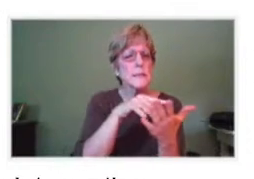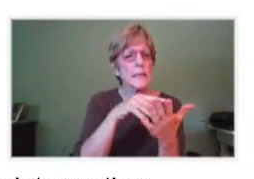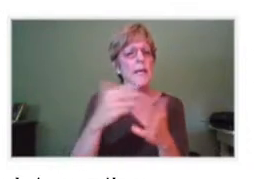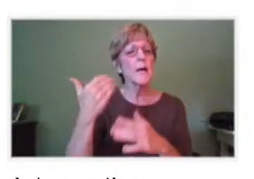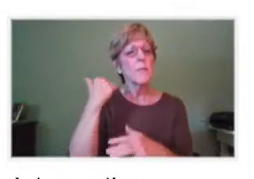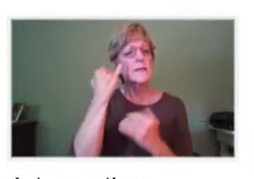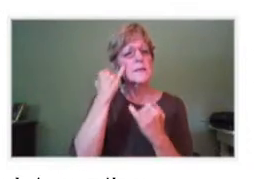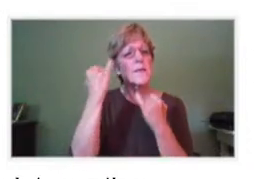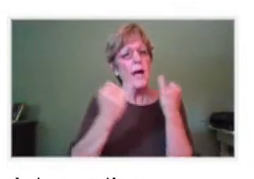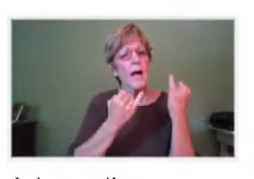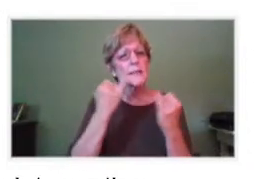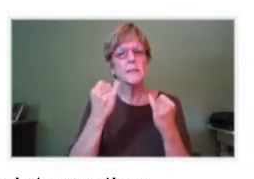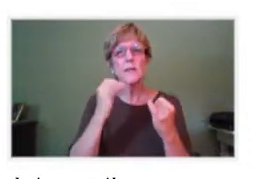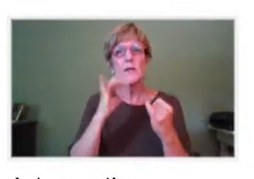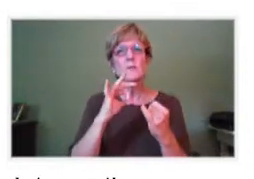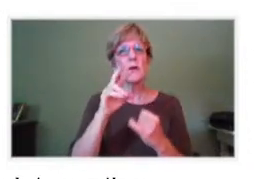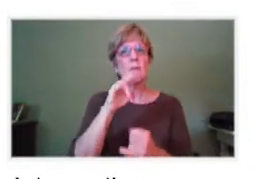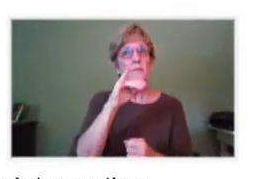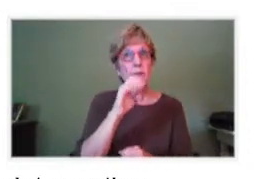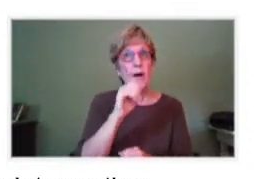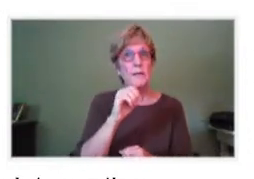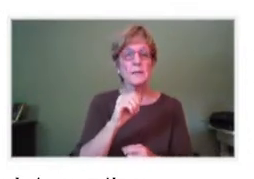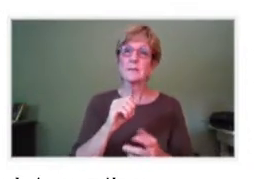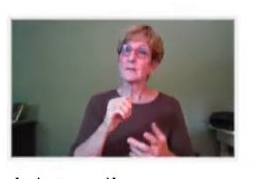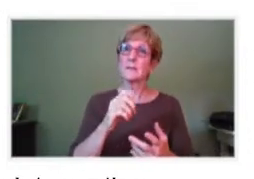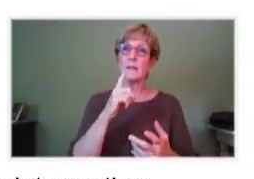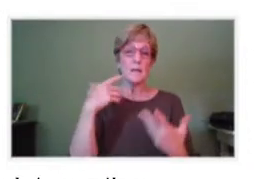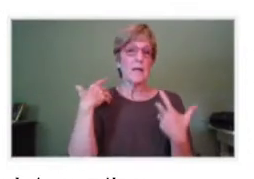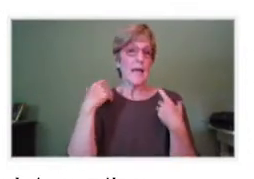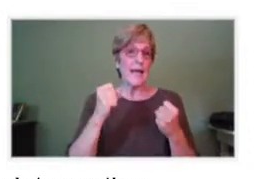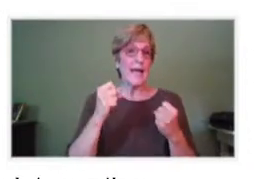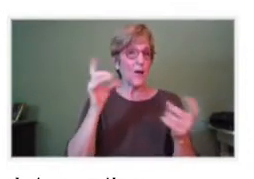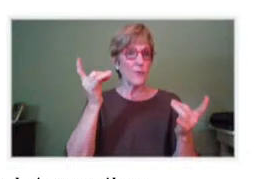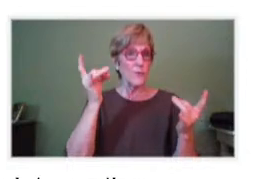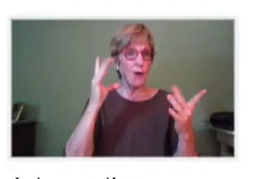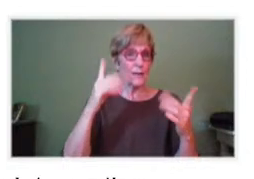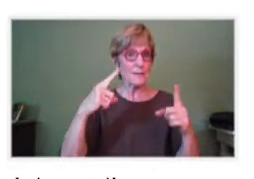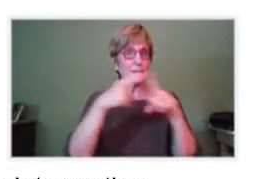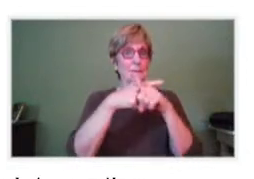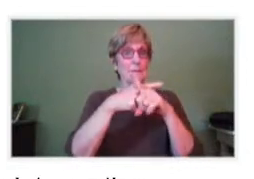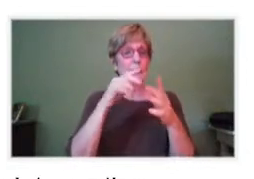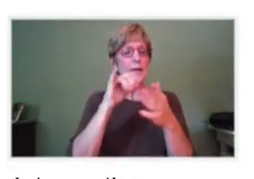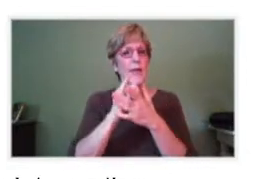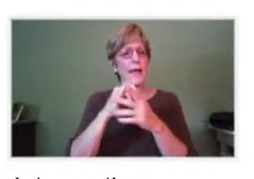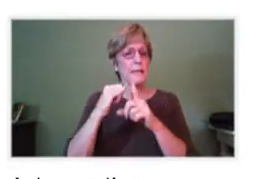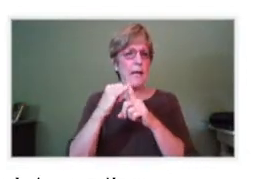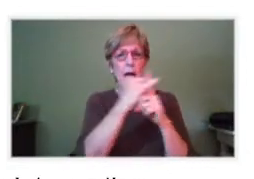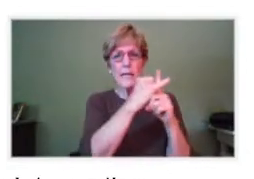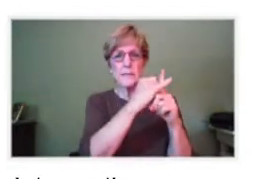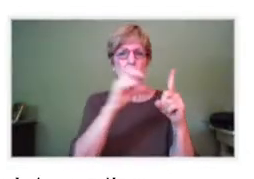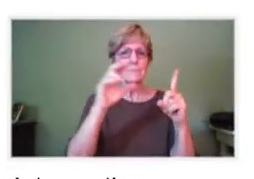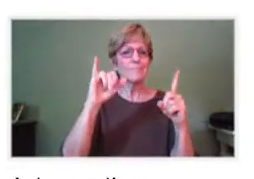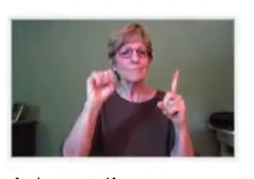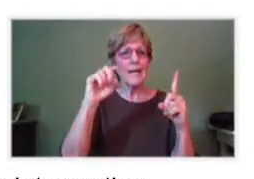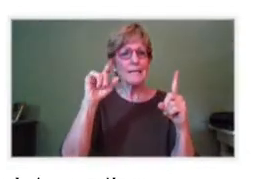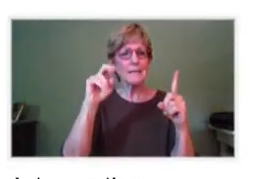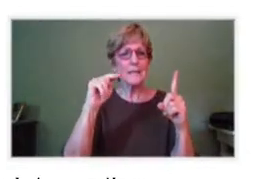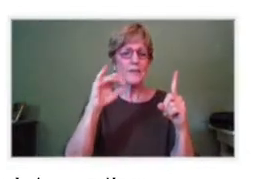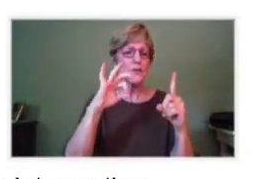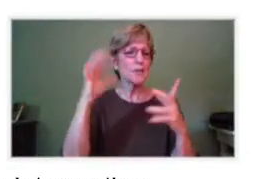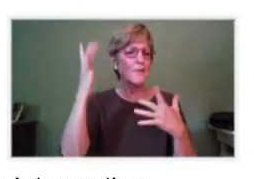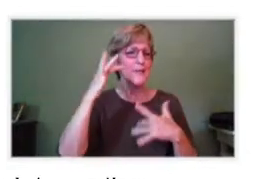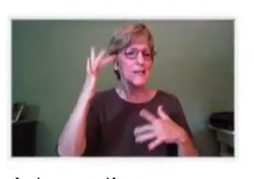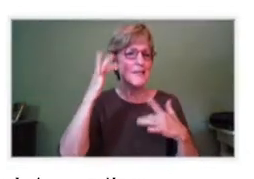of violence as a public health crisis, and it's really the isolation of a disease. If we recognize that